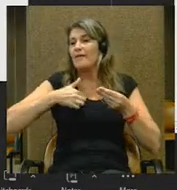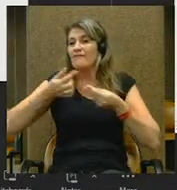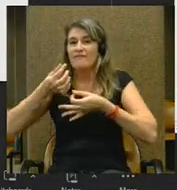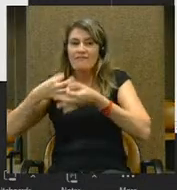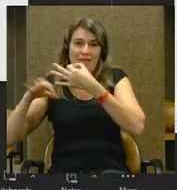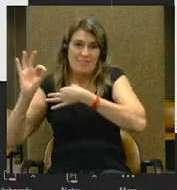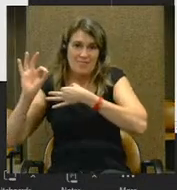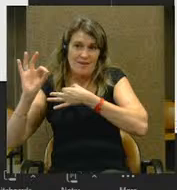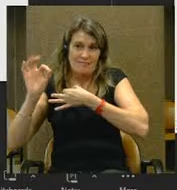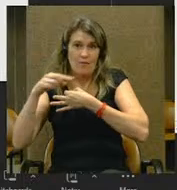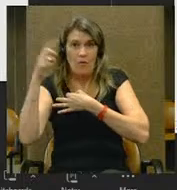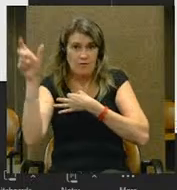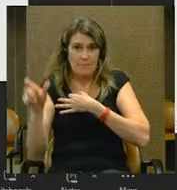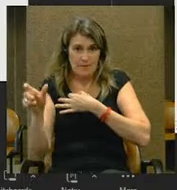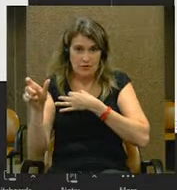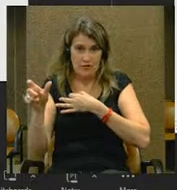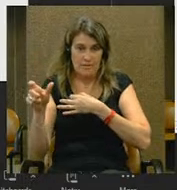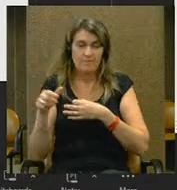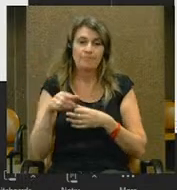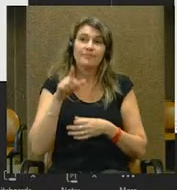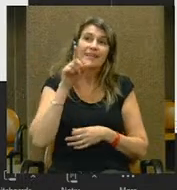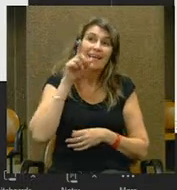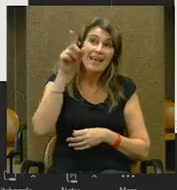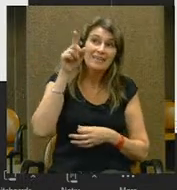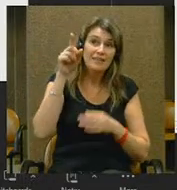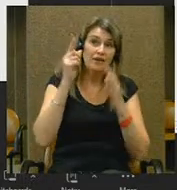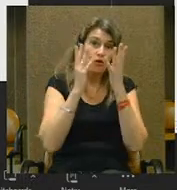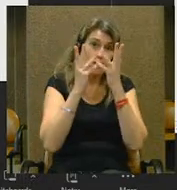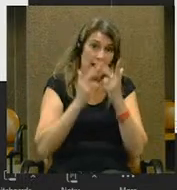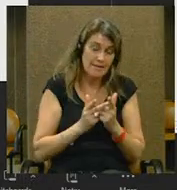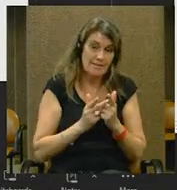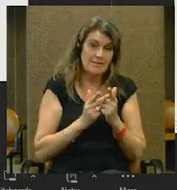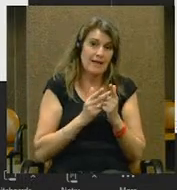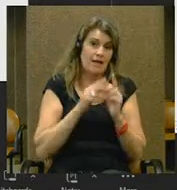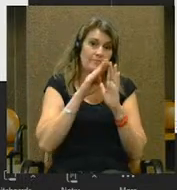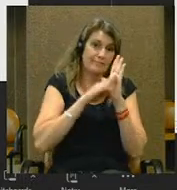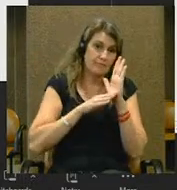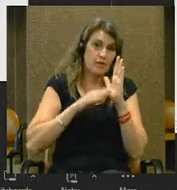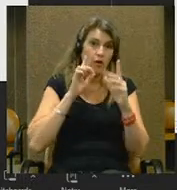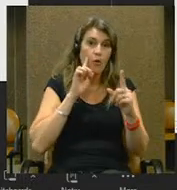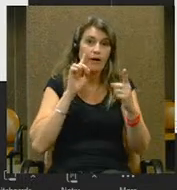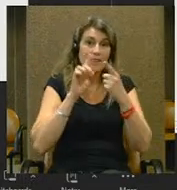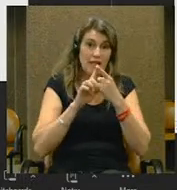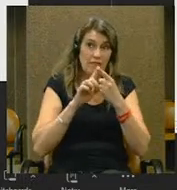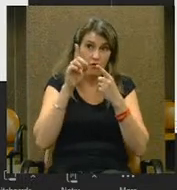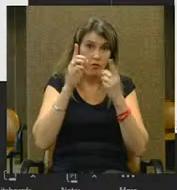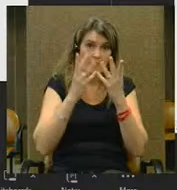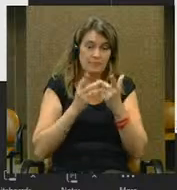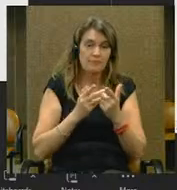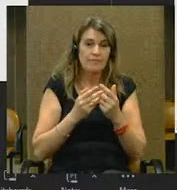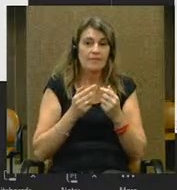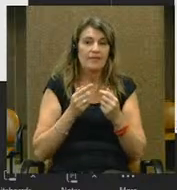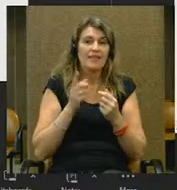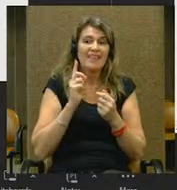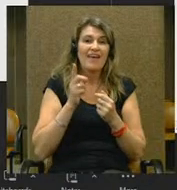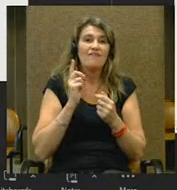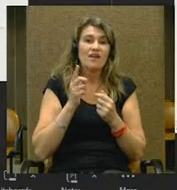a program like this, you need to look at it as both a health-based intervention as well as a market